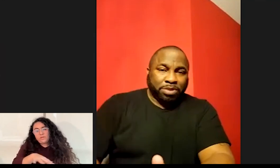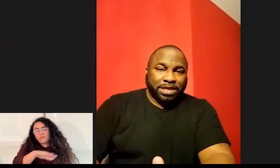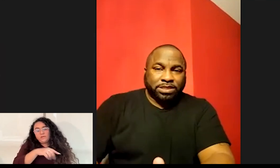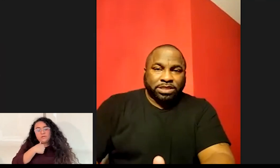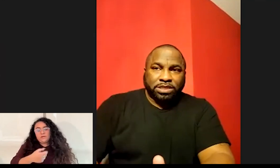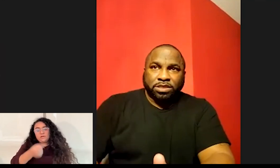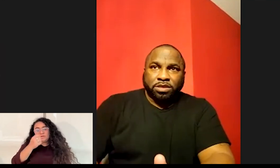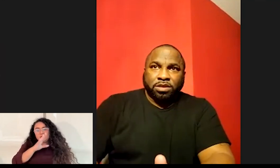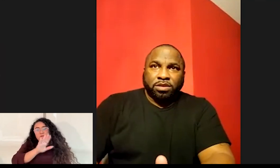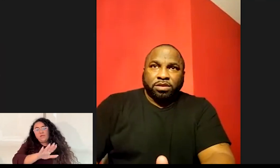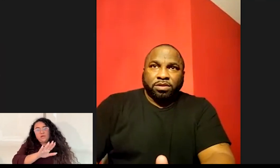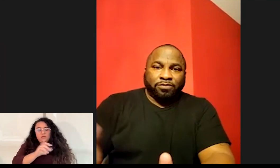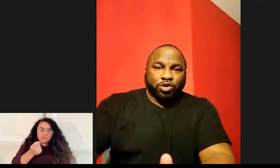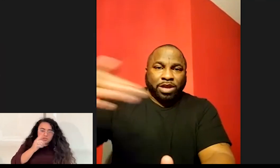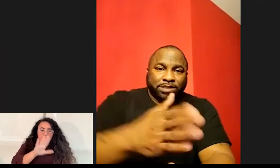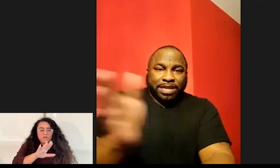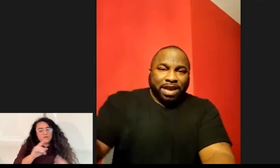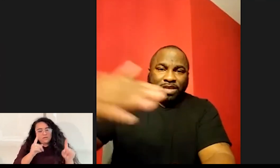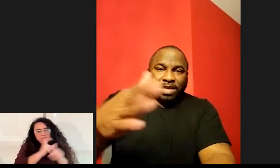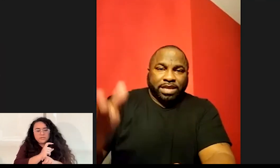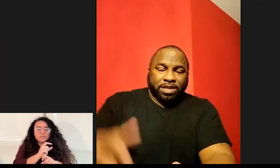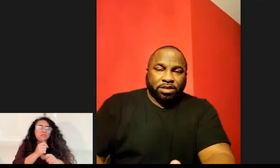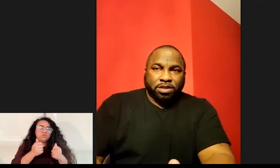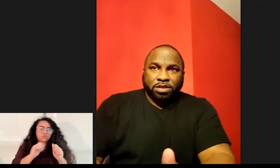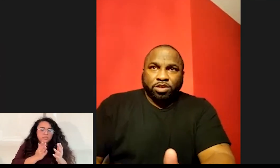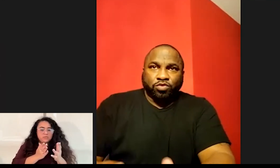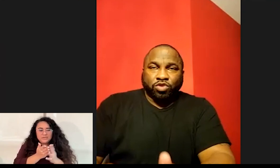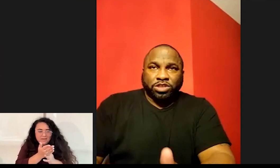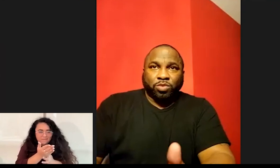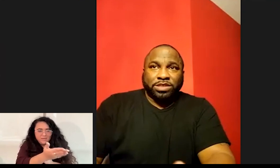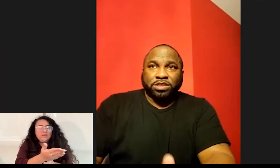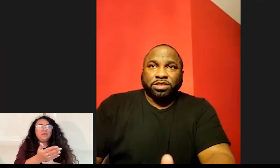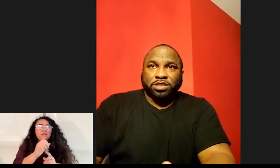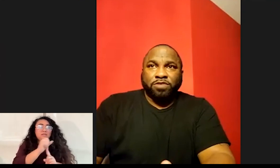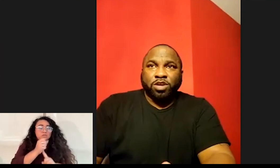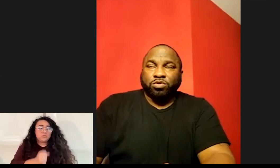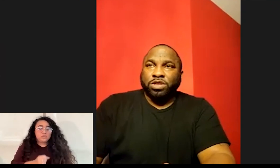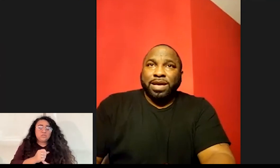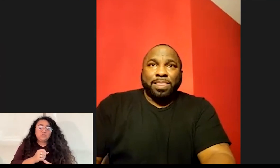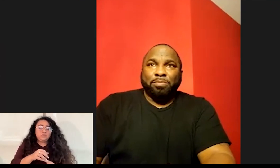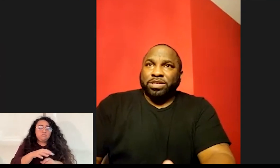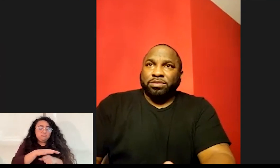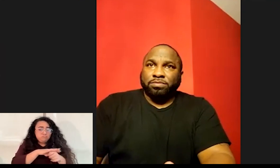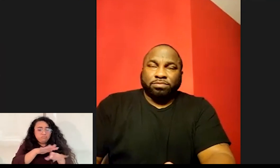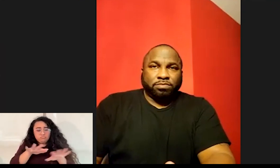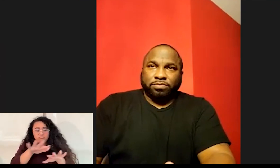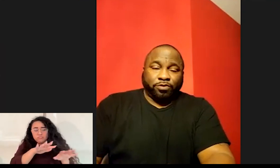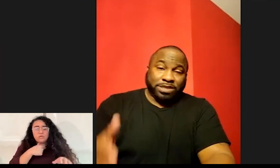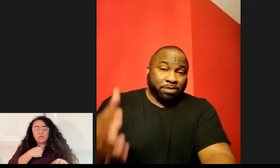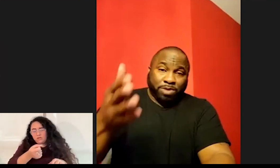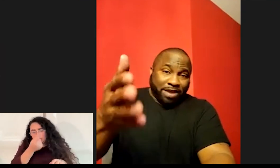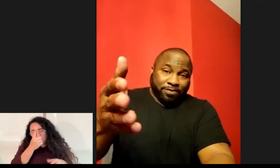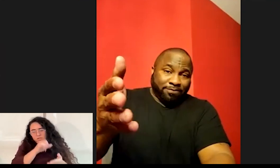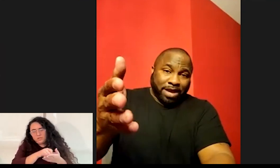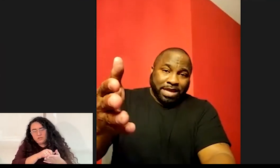the complexities of trying to navigate through situations and scenarios. Mm-hmm. But for